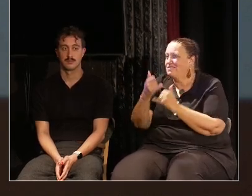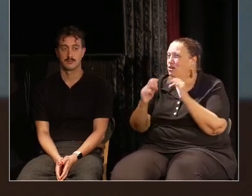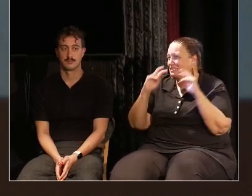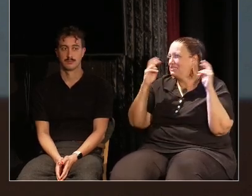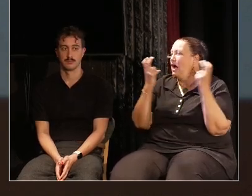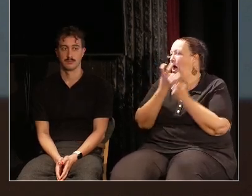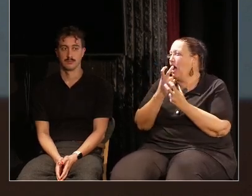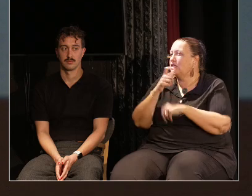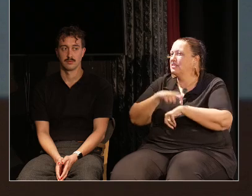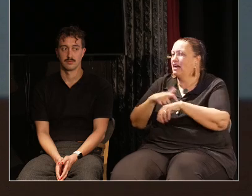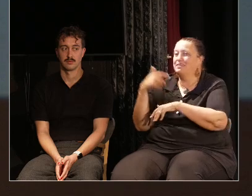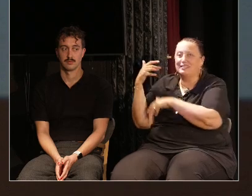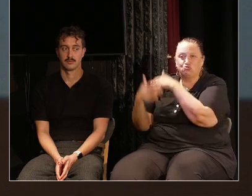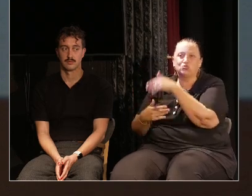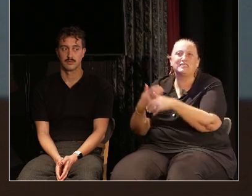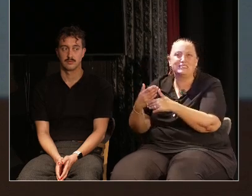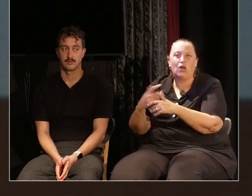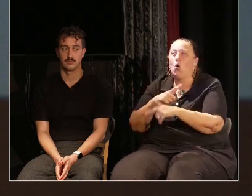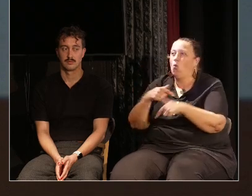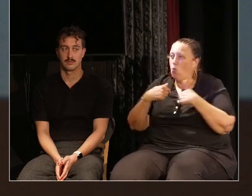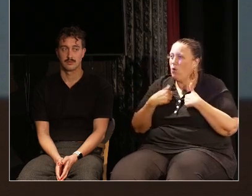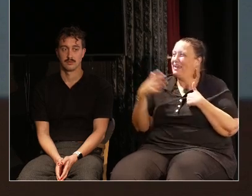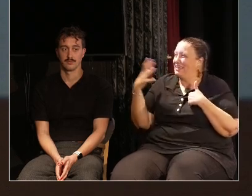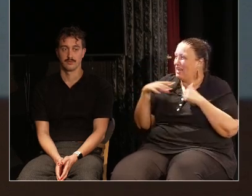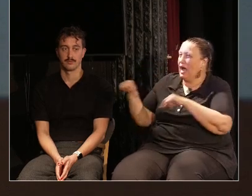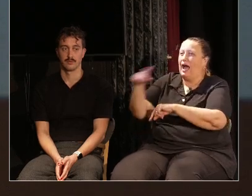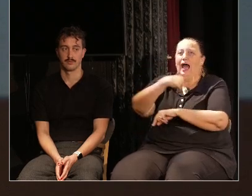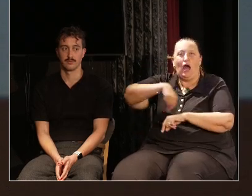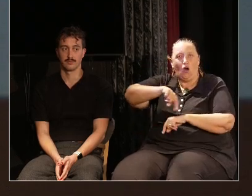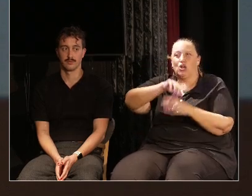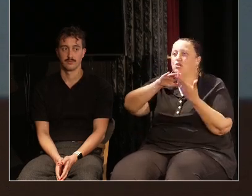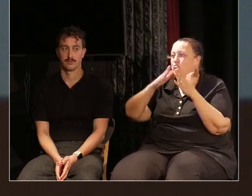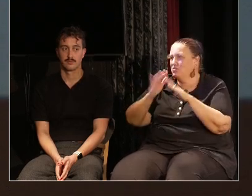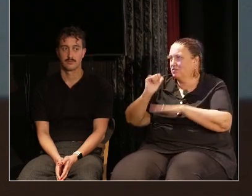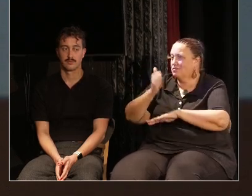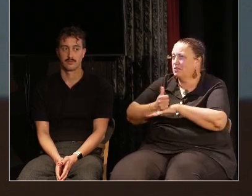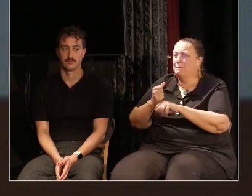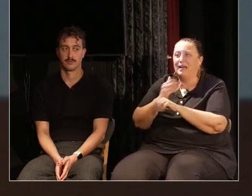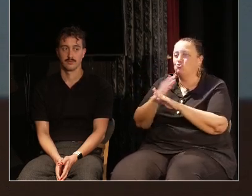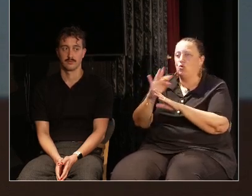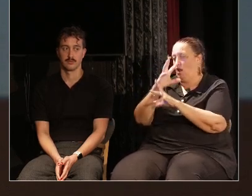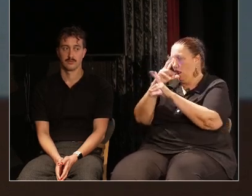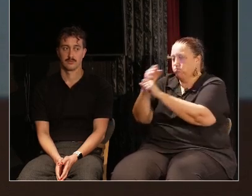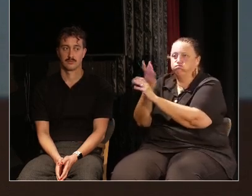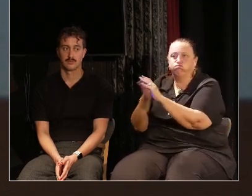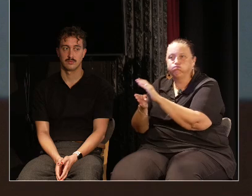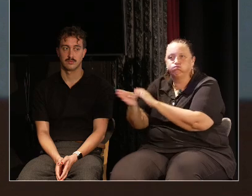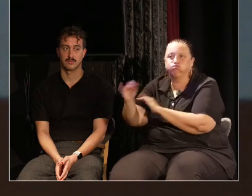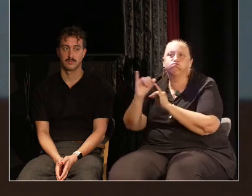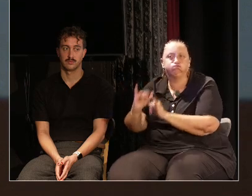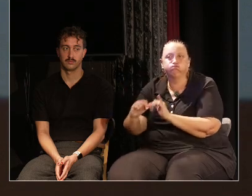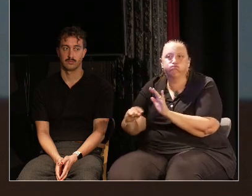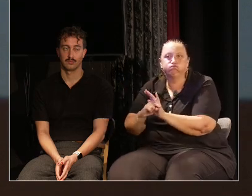history of the world. And it is up to people in positions of power, it's up to community to make sure that we do not go down that path. I've lived in the